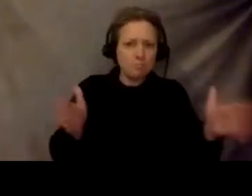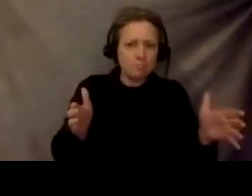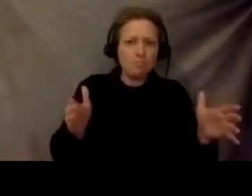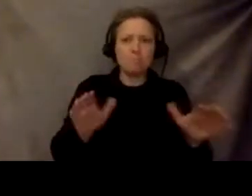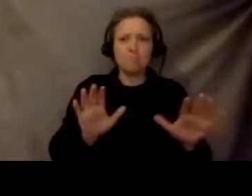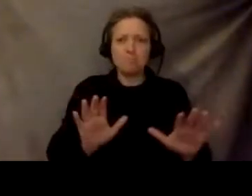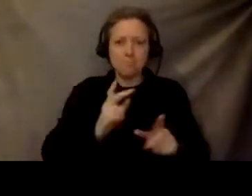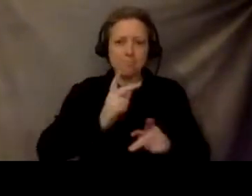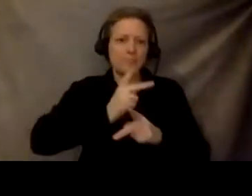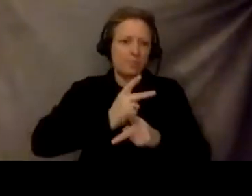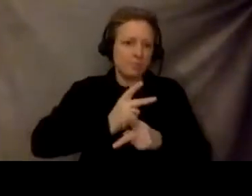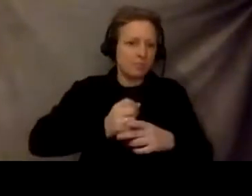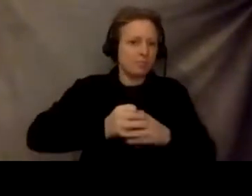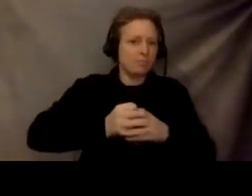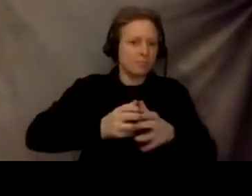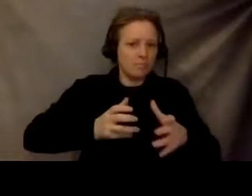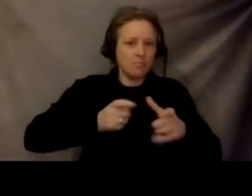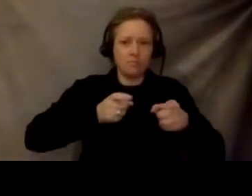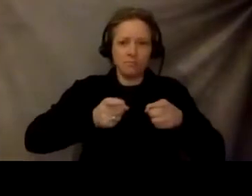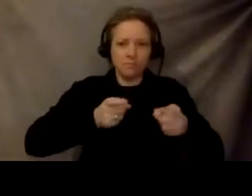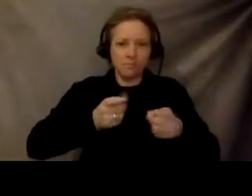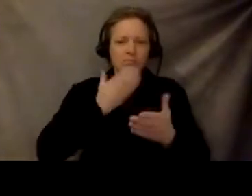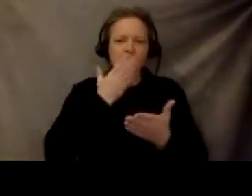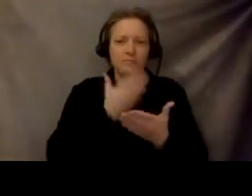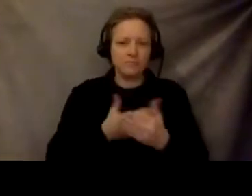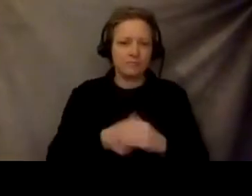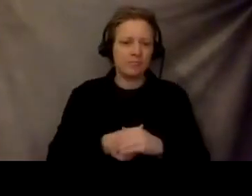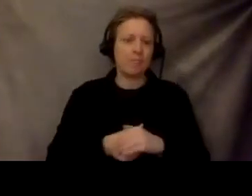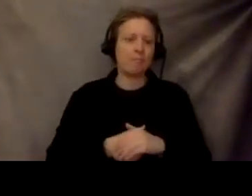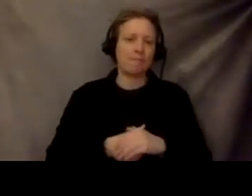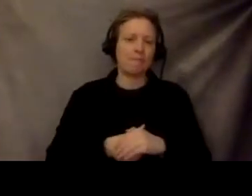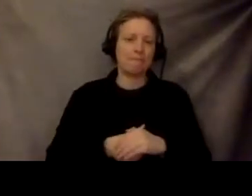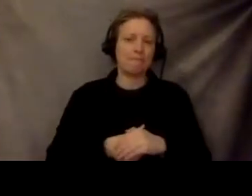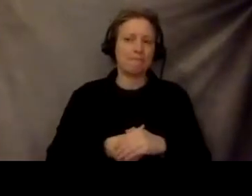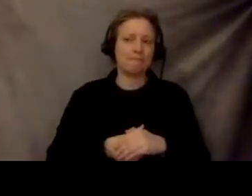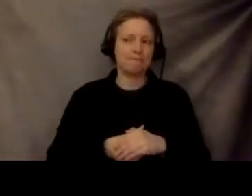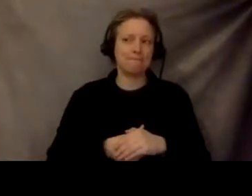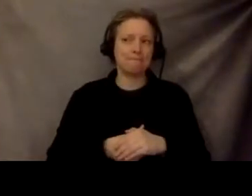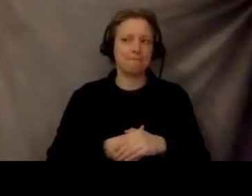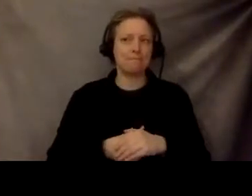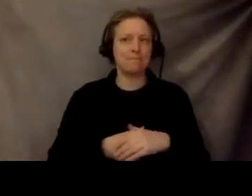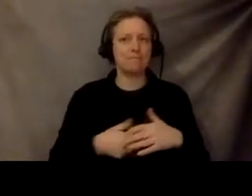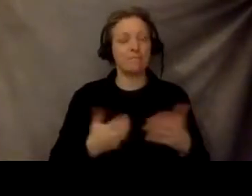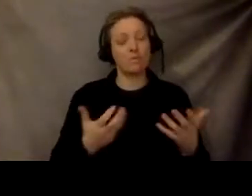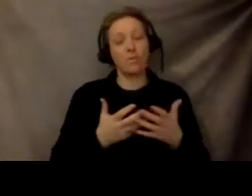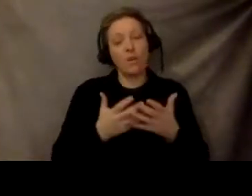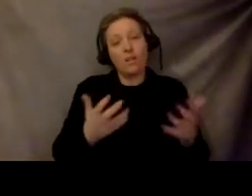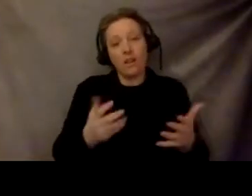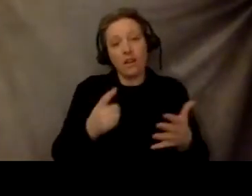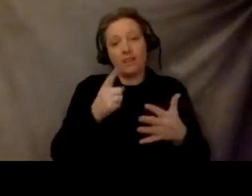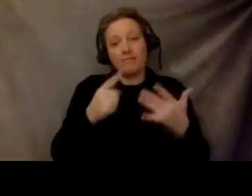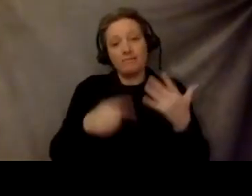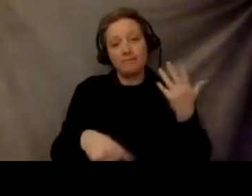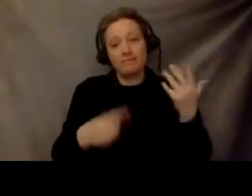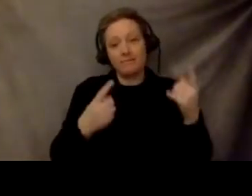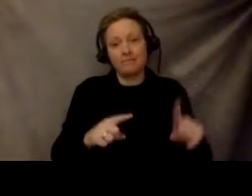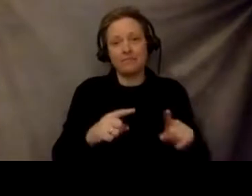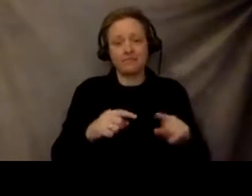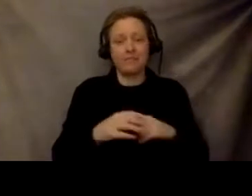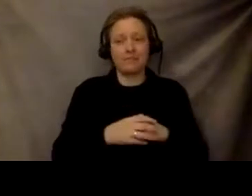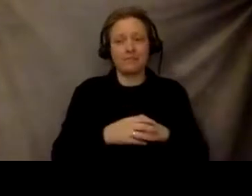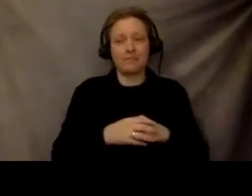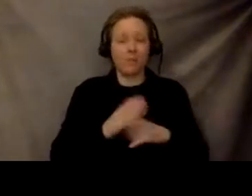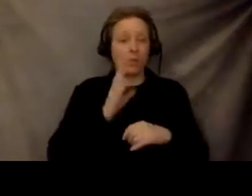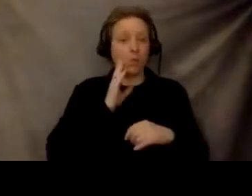and have some amenities. So I mean, there's a lot of things. Will anybody remember me or you or any of us when we walk at the door?